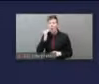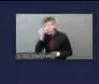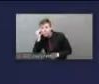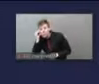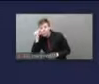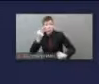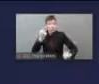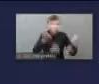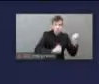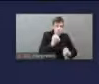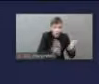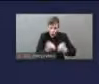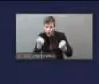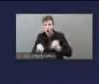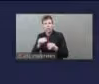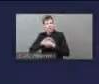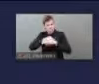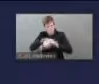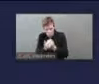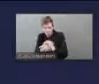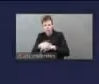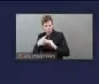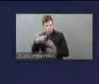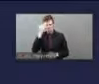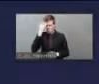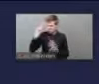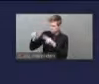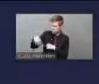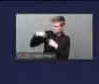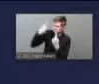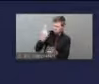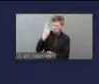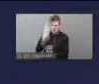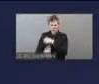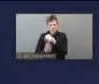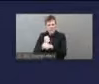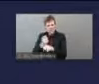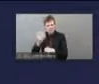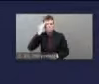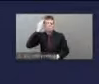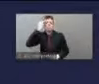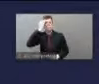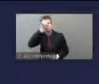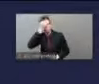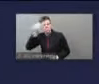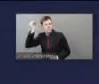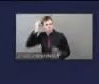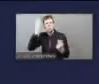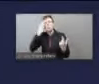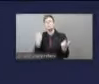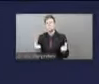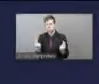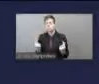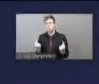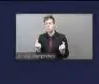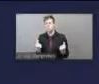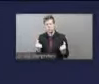in a regular basis. That vigilance by itself, quite